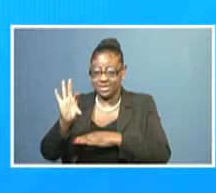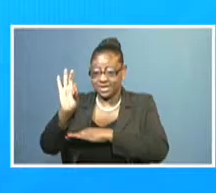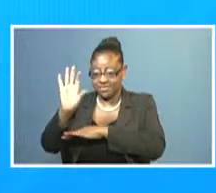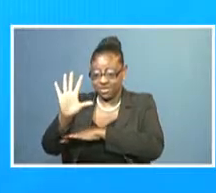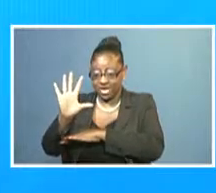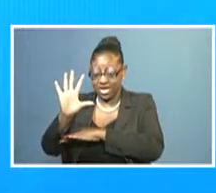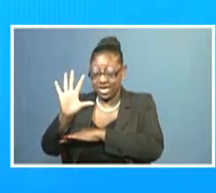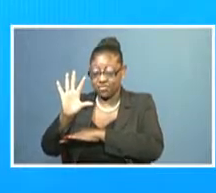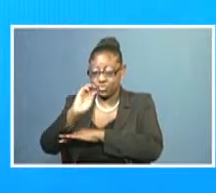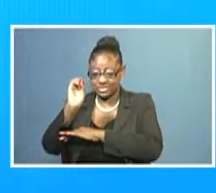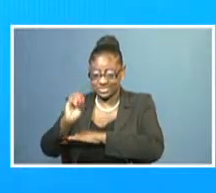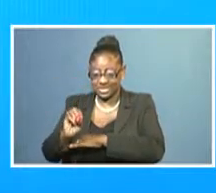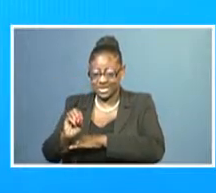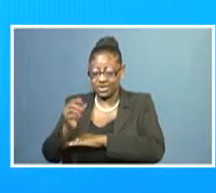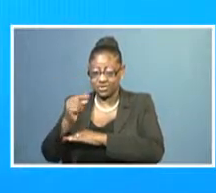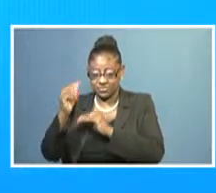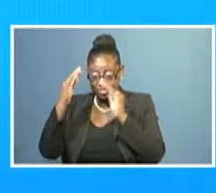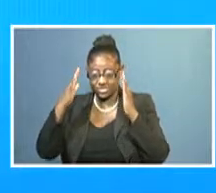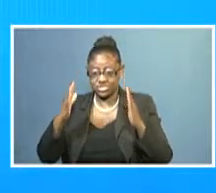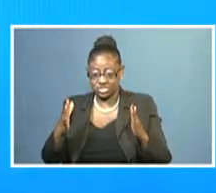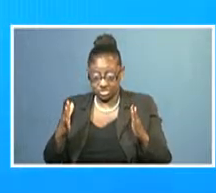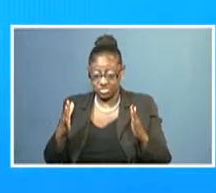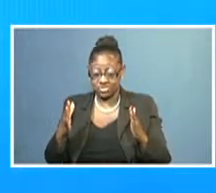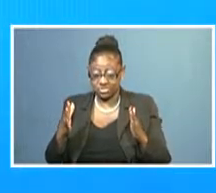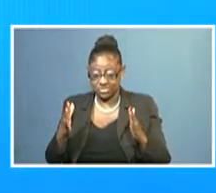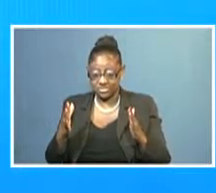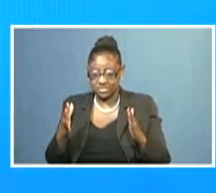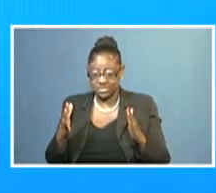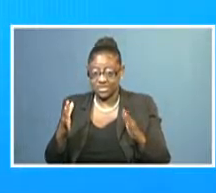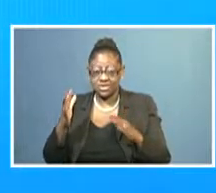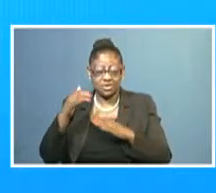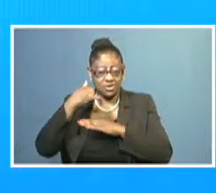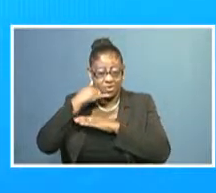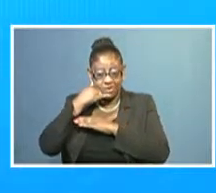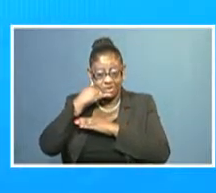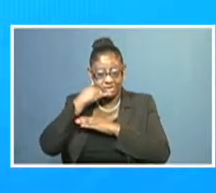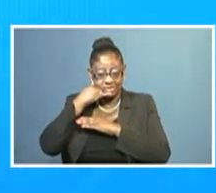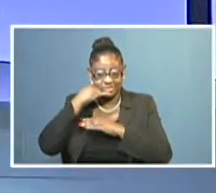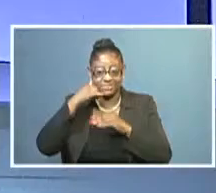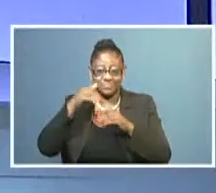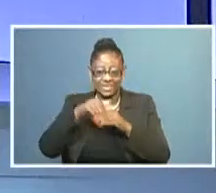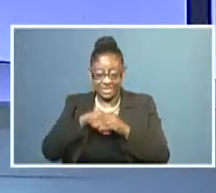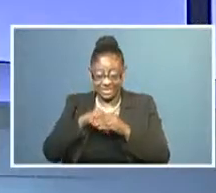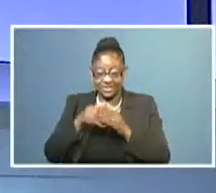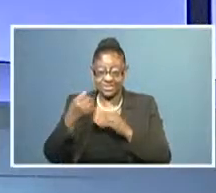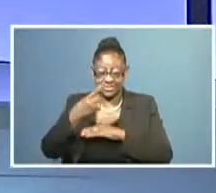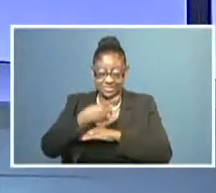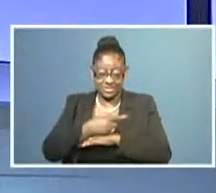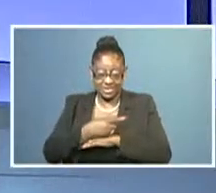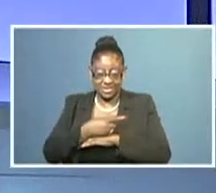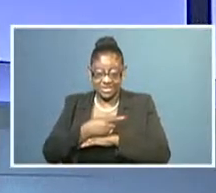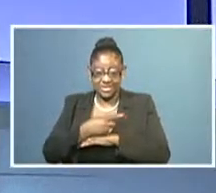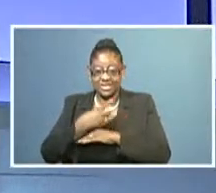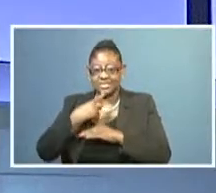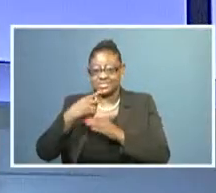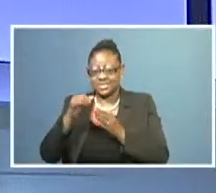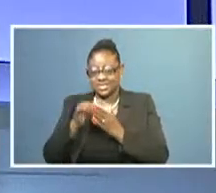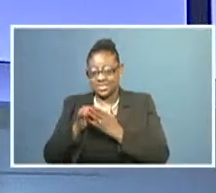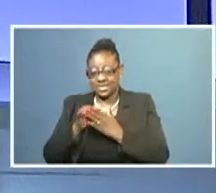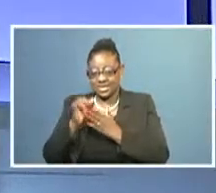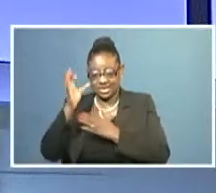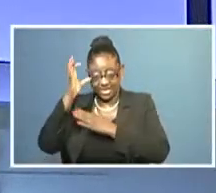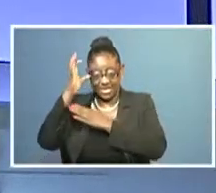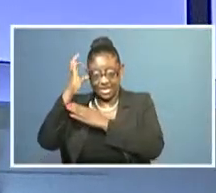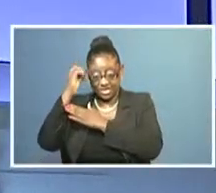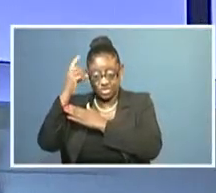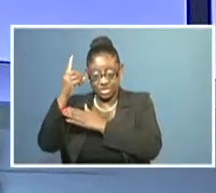95% of the teachers at Patrick J. Bethel High called in today. Well, State Minister of Education,